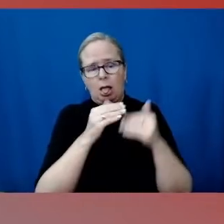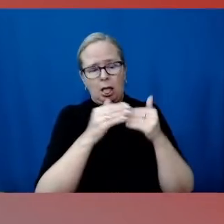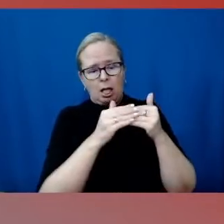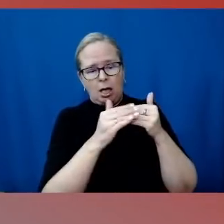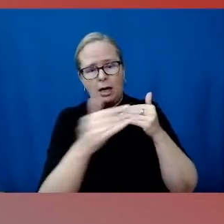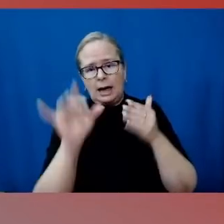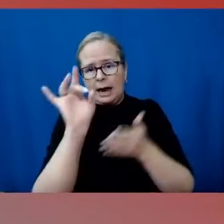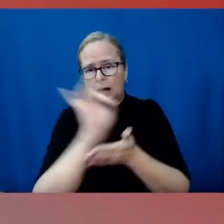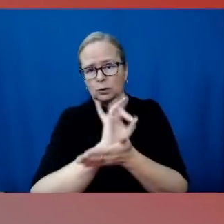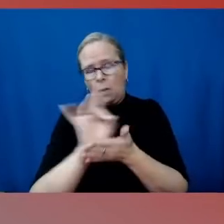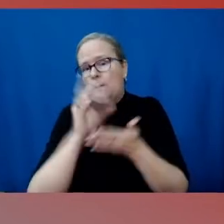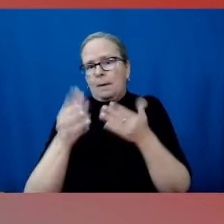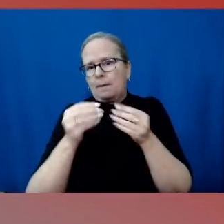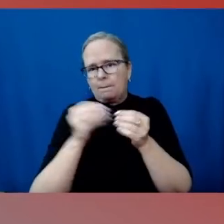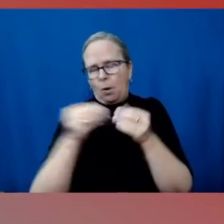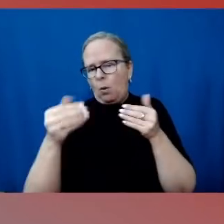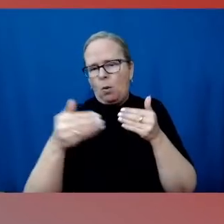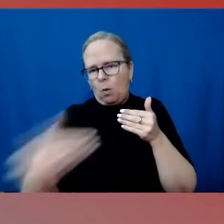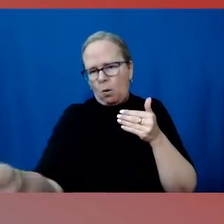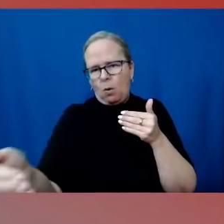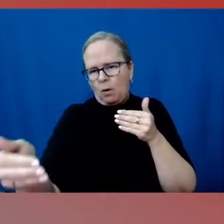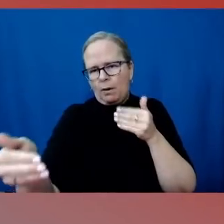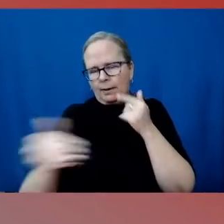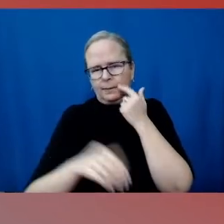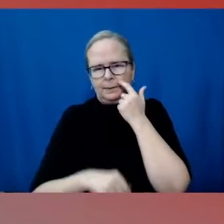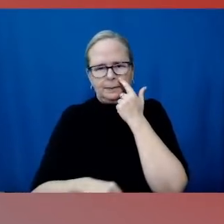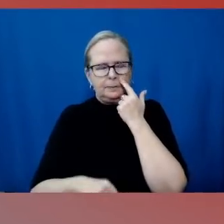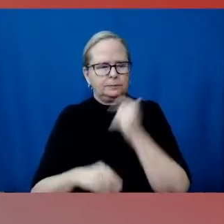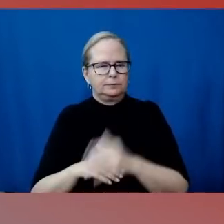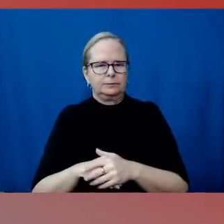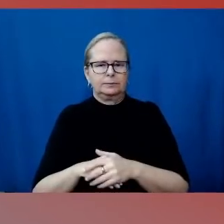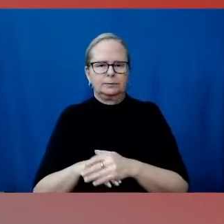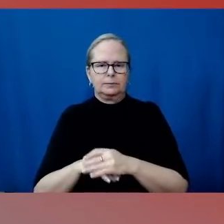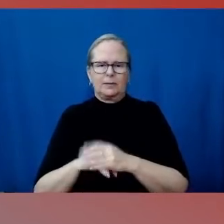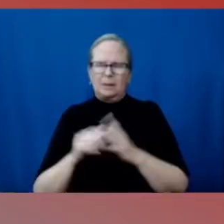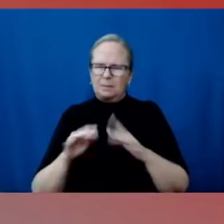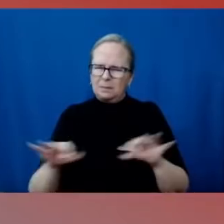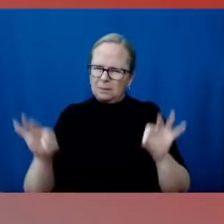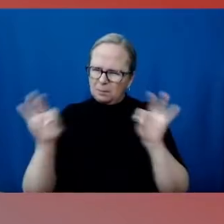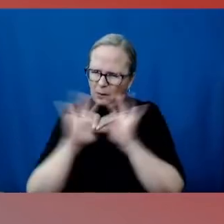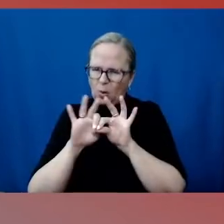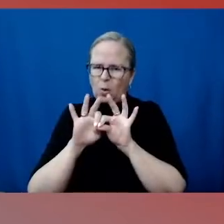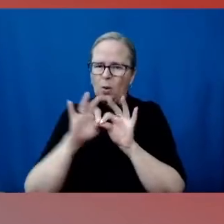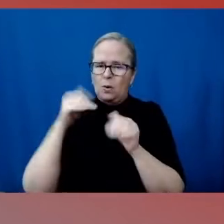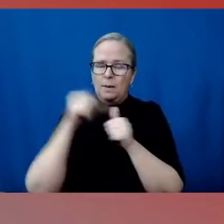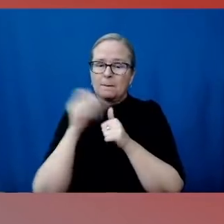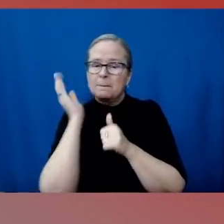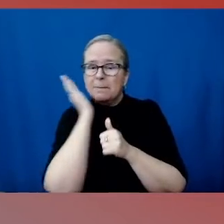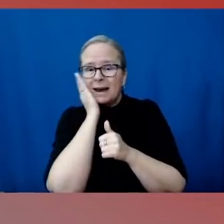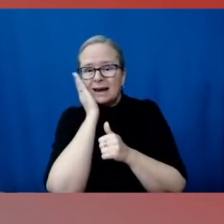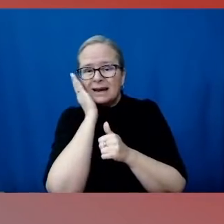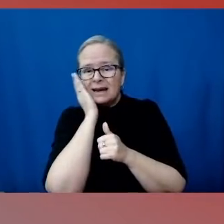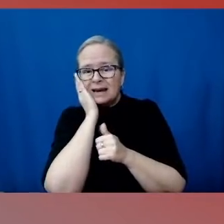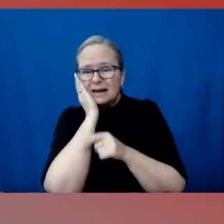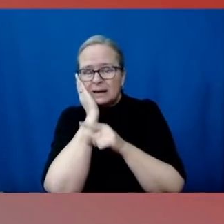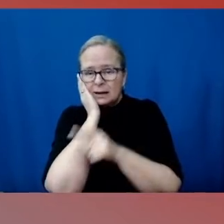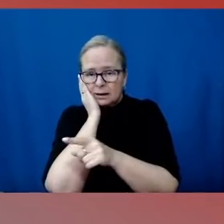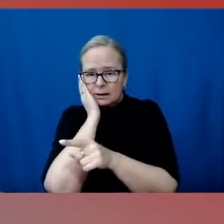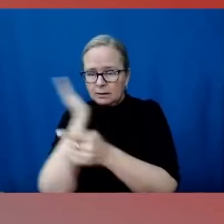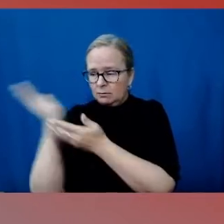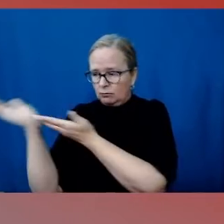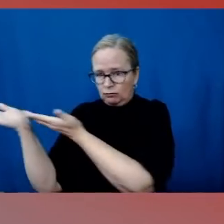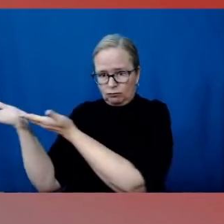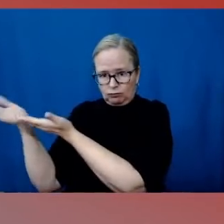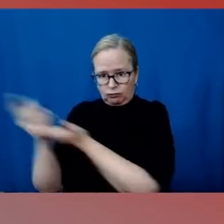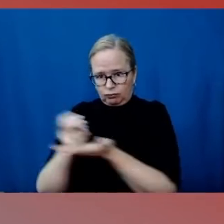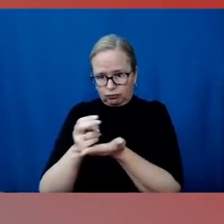going on for the next 8 weeks or longer. Like, we don't know. Like, one of the things that is important to remember about beds too is it's not like